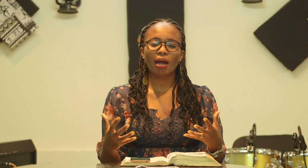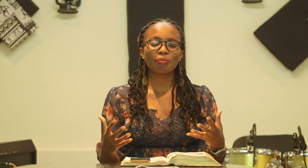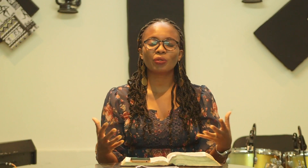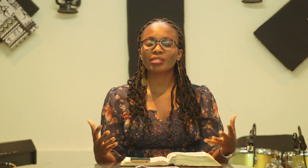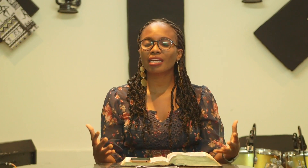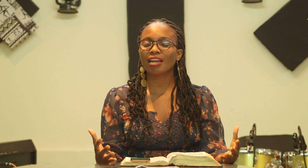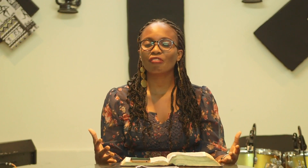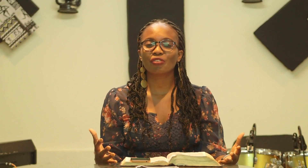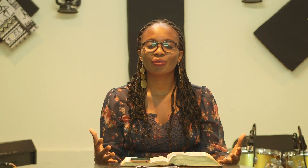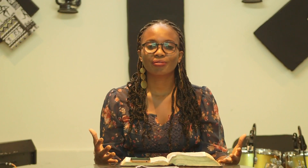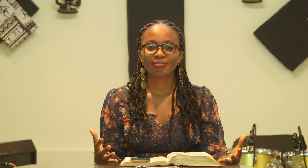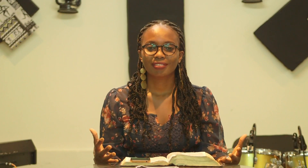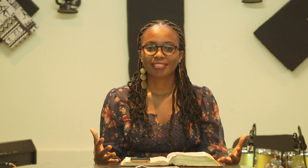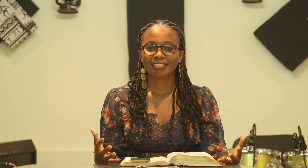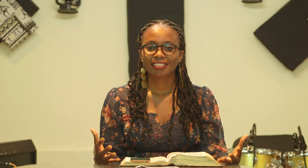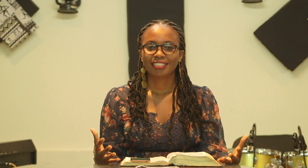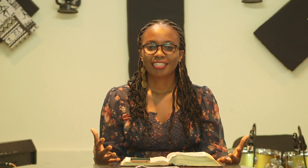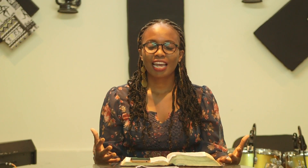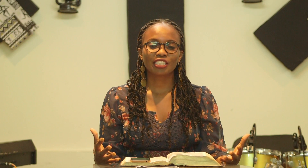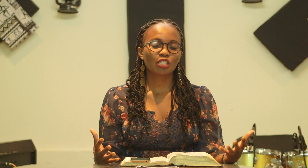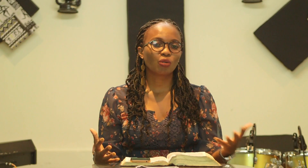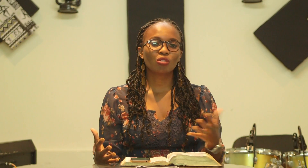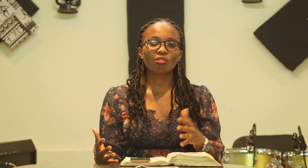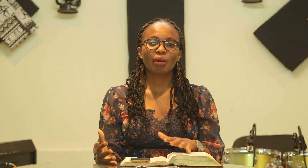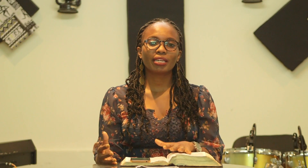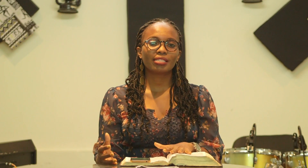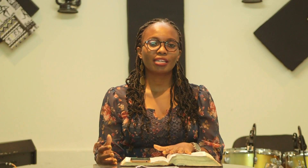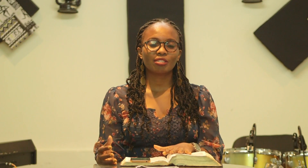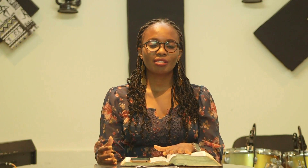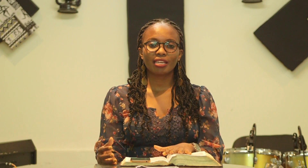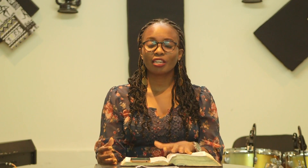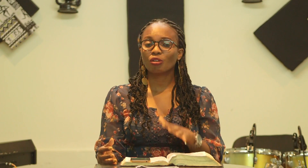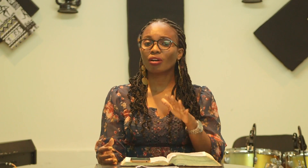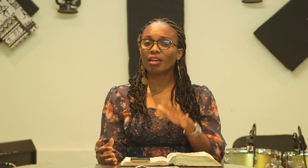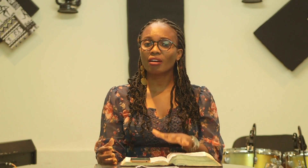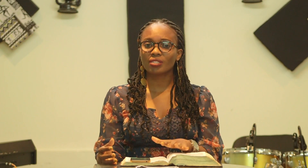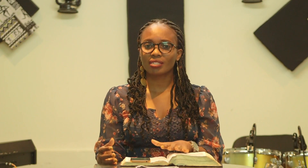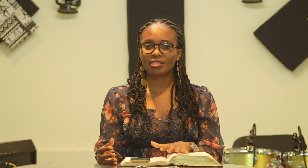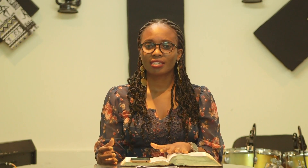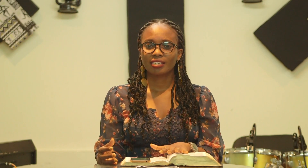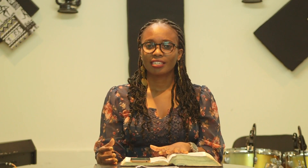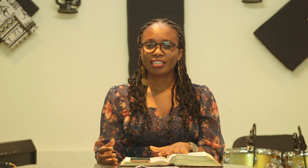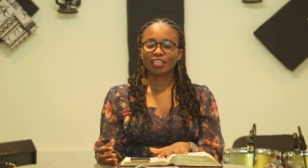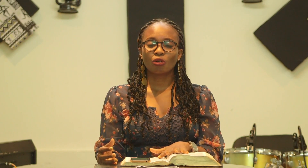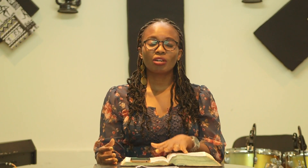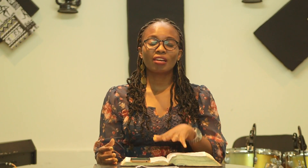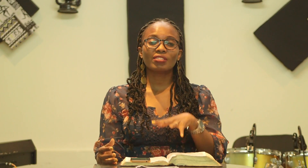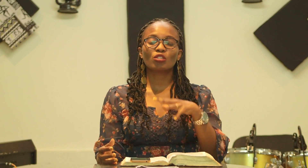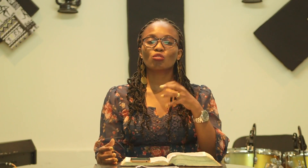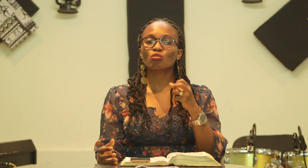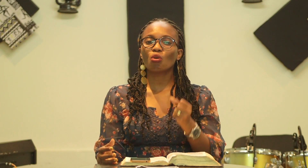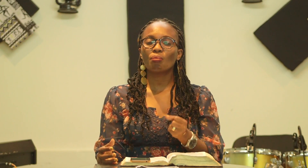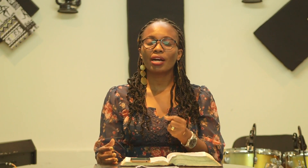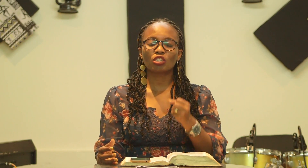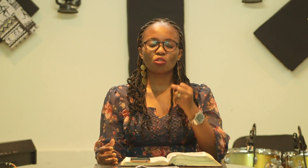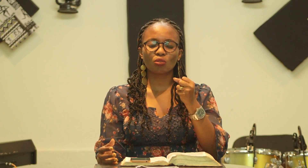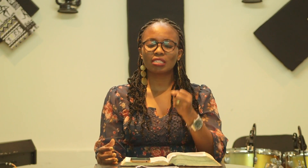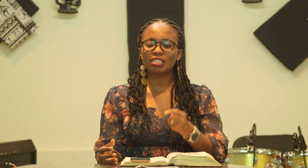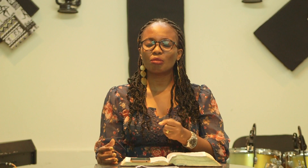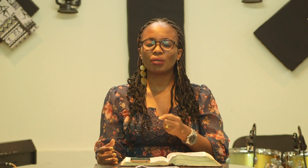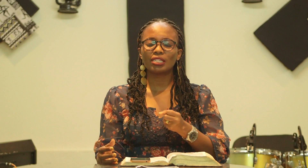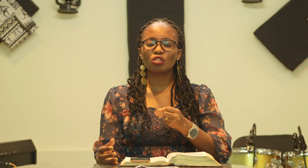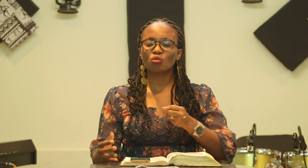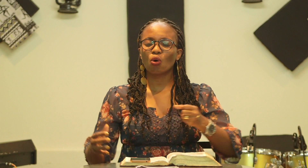right there. Why? Because I love you. And I just want to remind us that today, that God loves us. That God loves us so much,